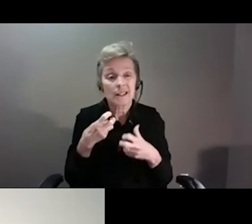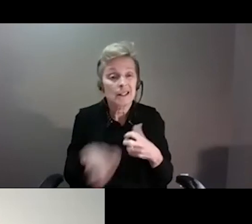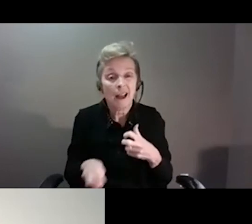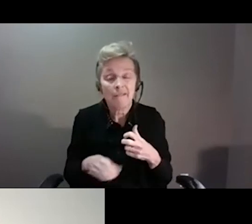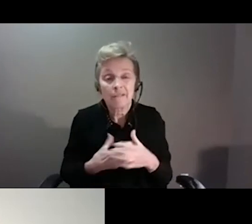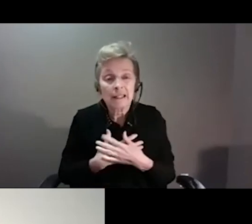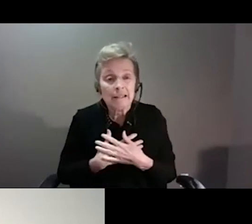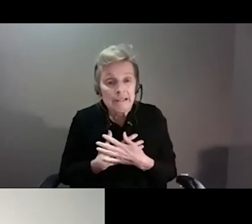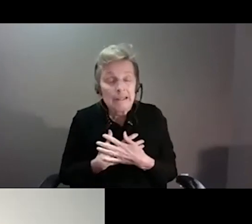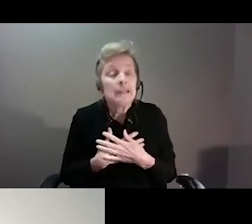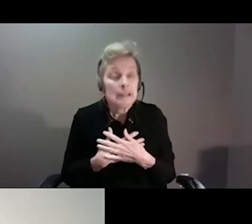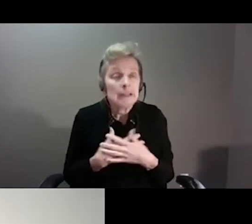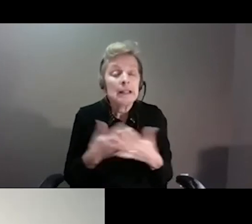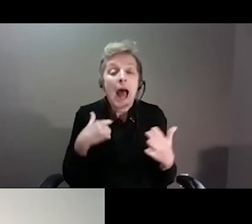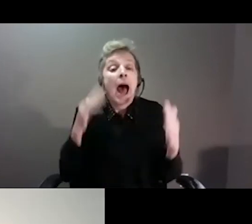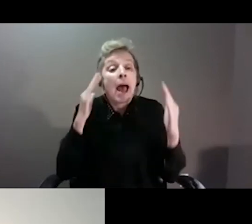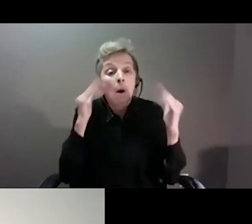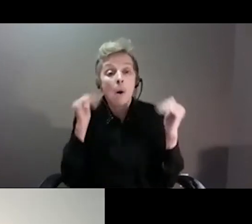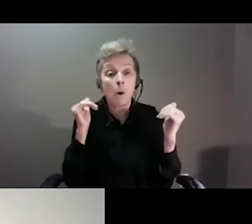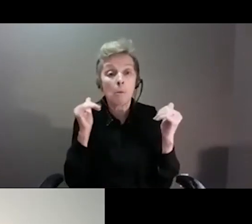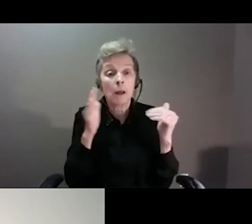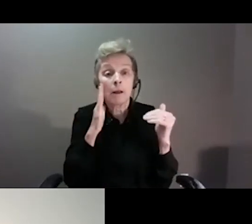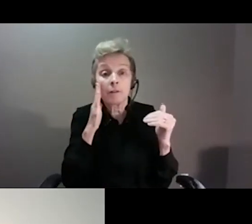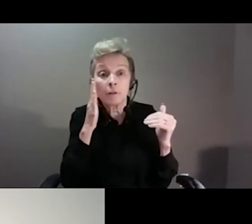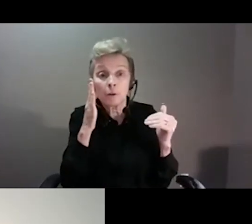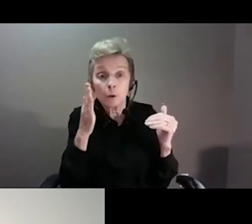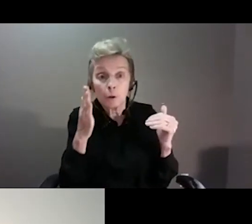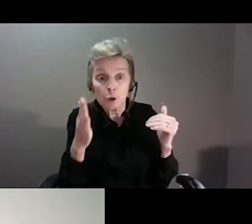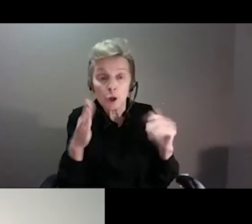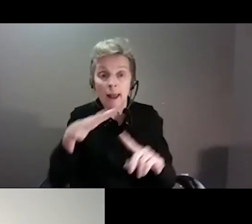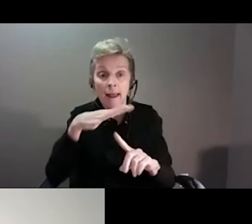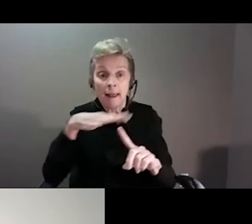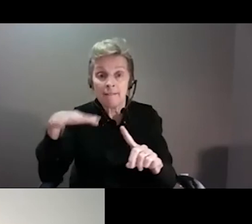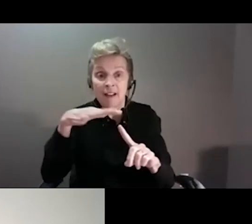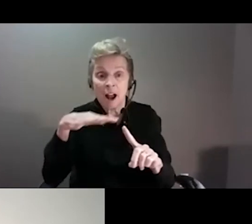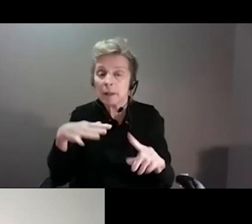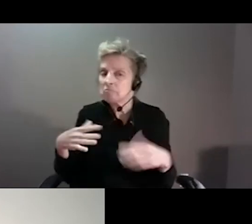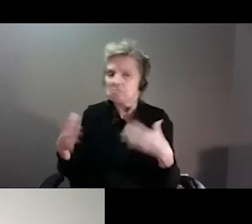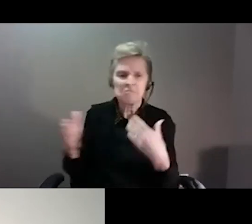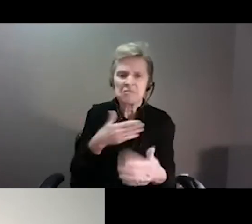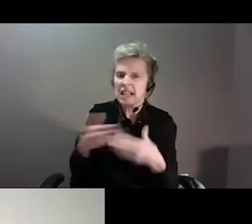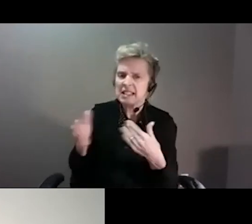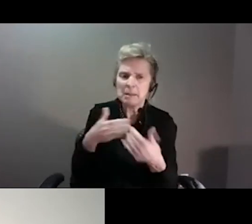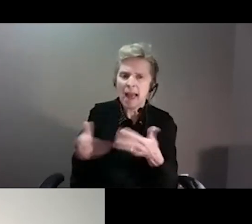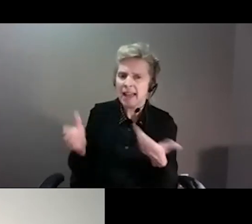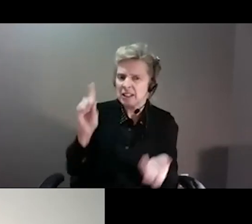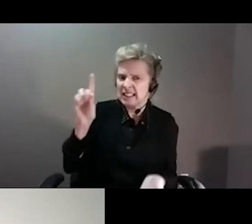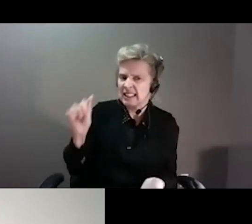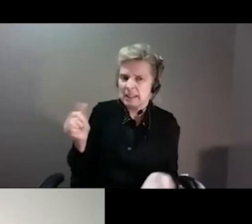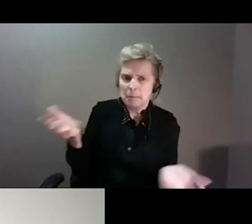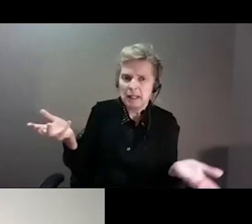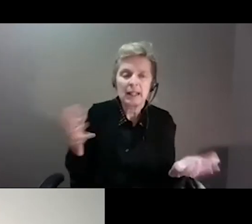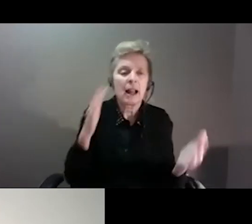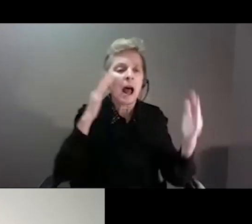I would hope that we get to a point where we're not in an environment where that matters, right? Like I hope that we get to a point in our